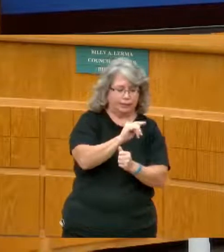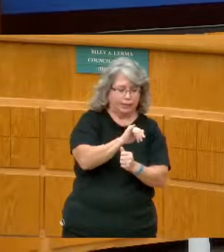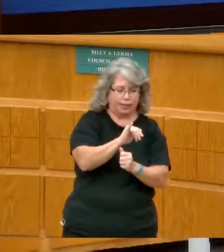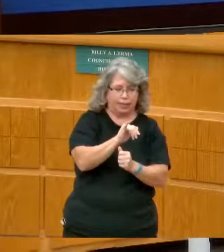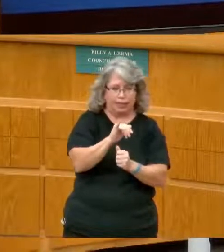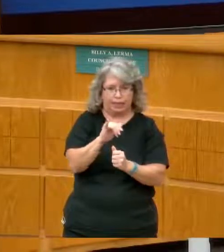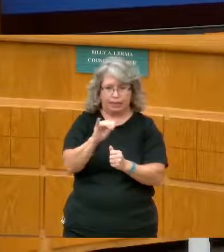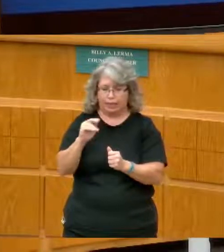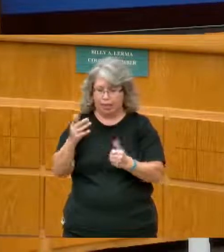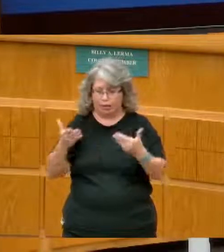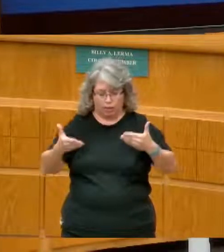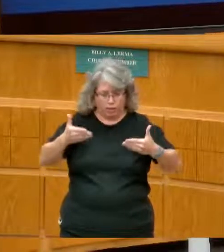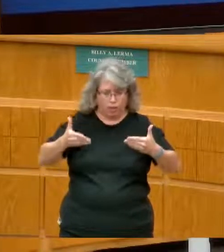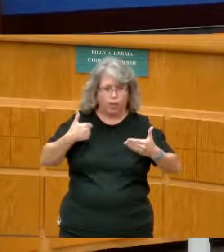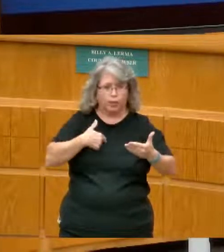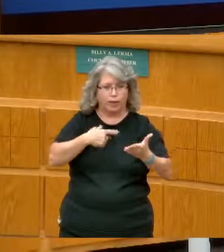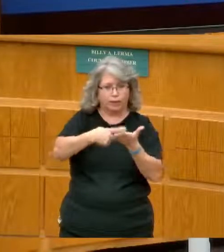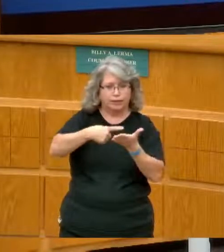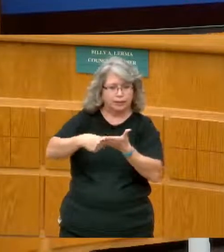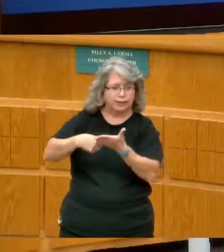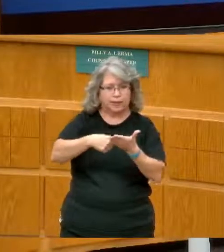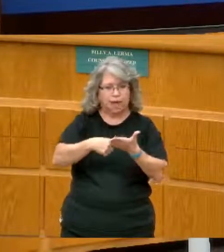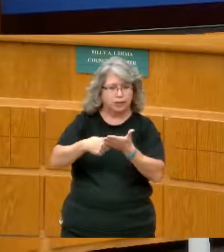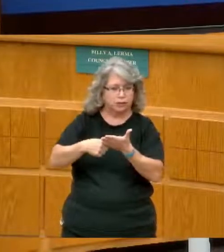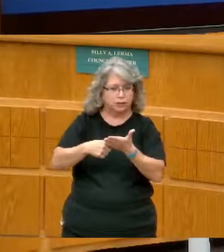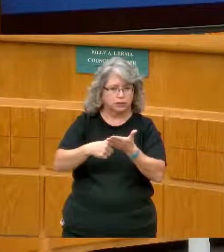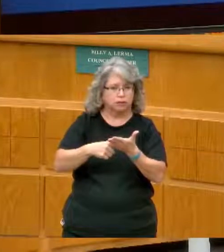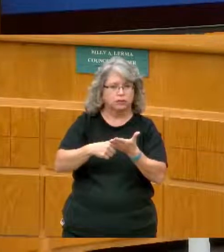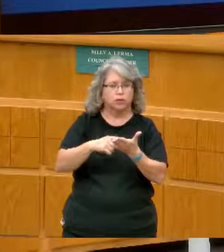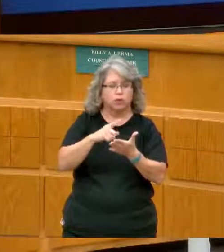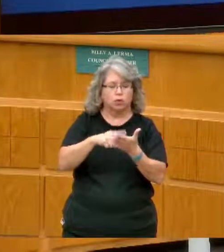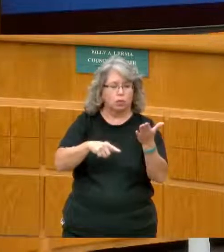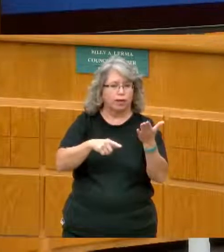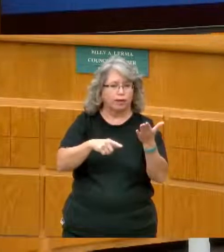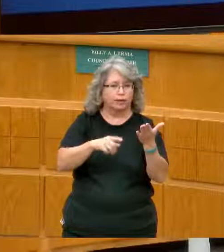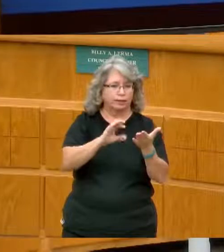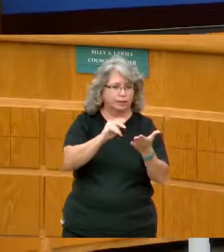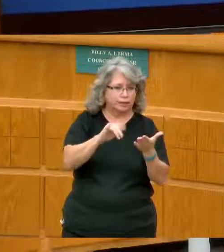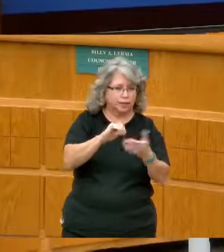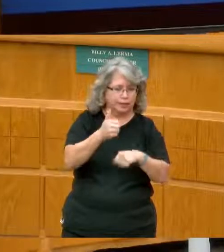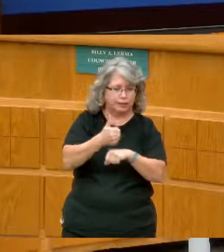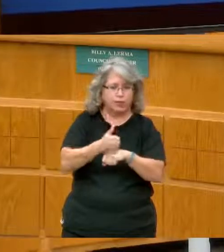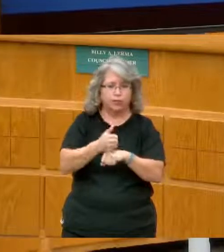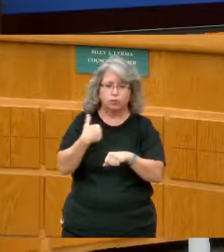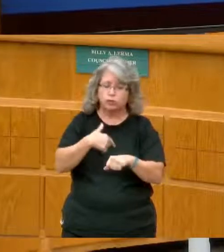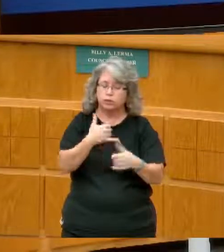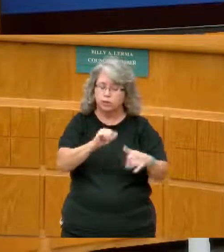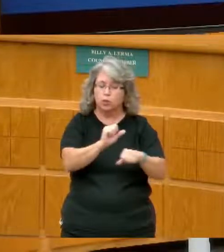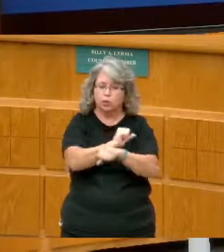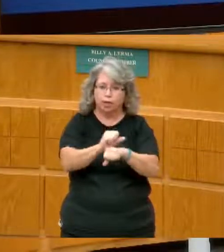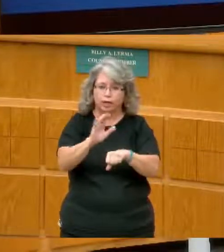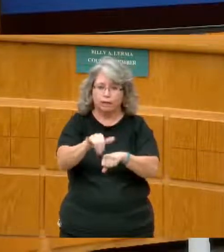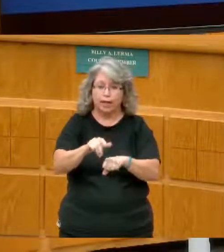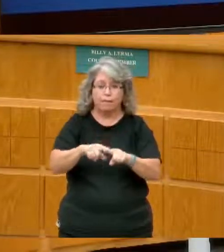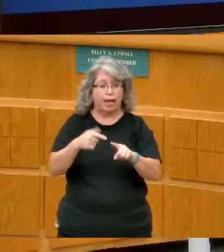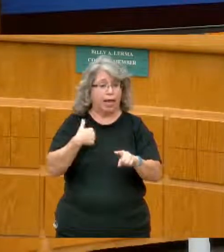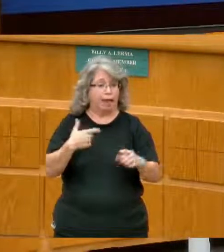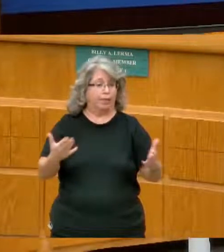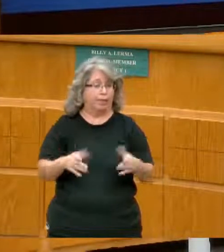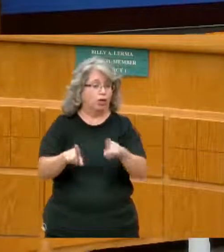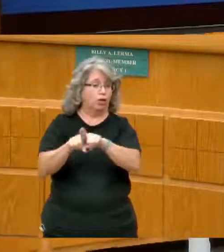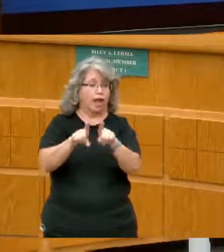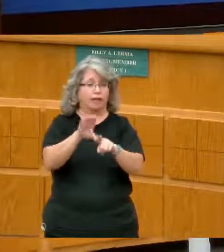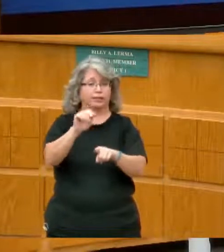to us. So we're still working on that, but I'm here as the emergency manager to tell you that what we need to be